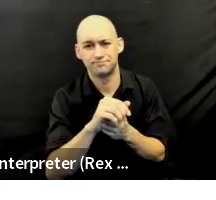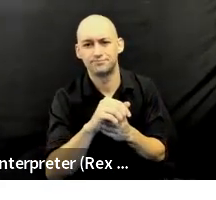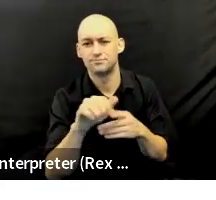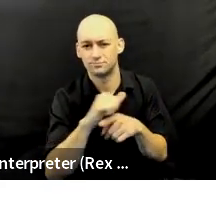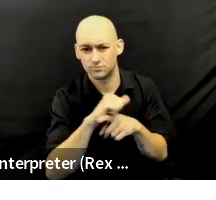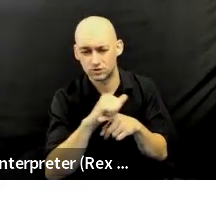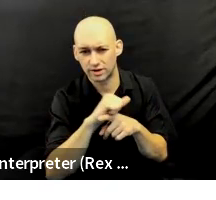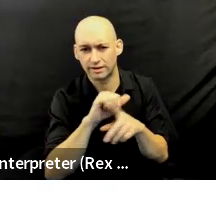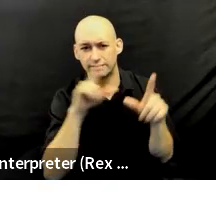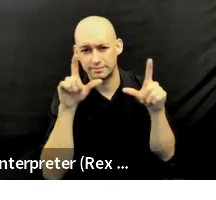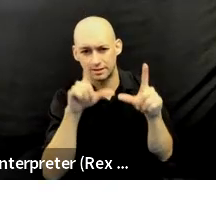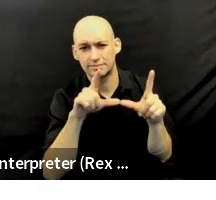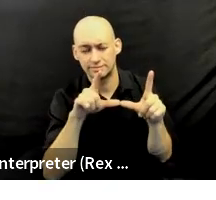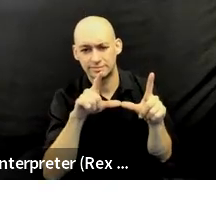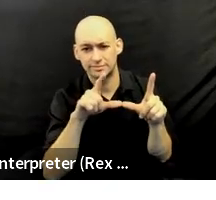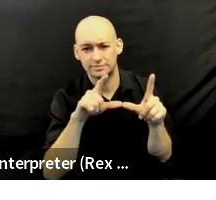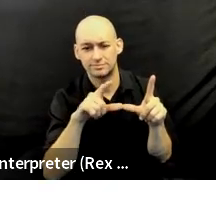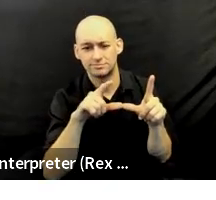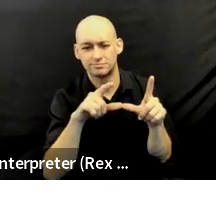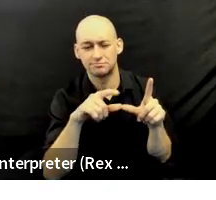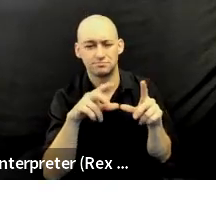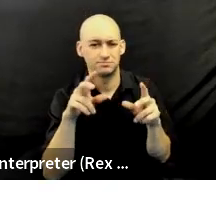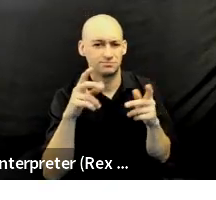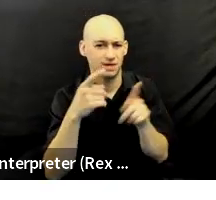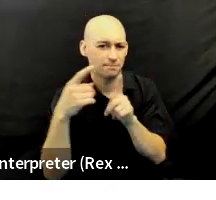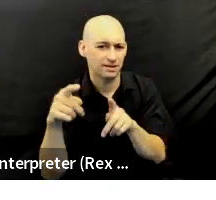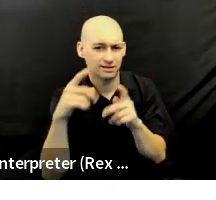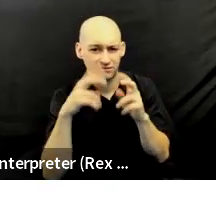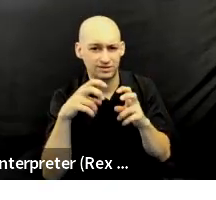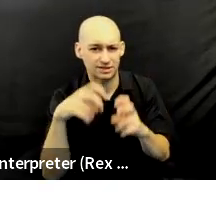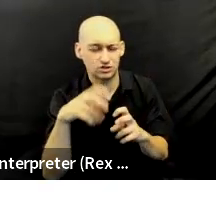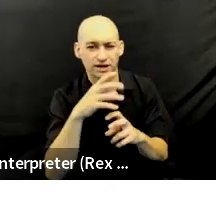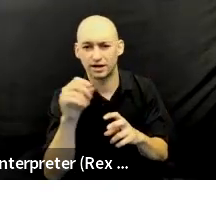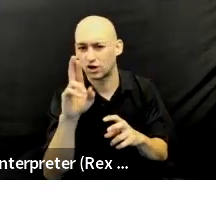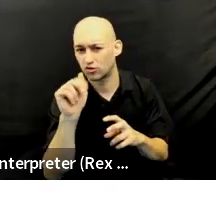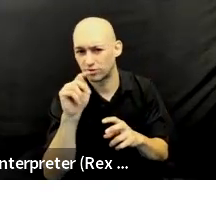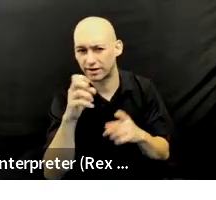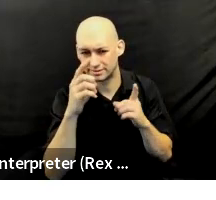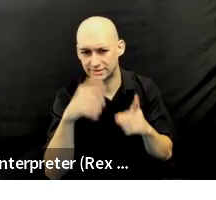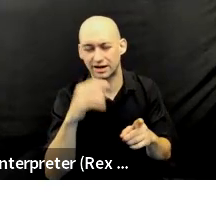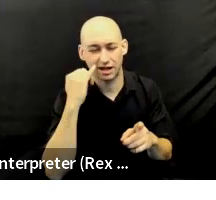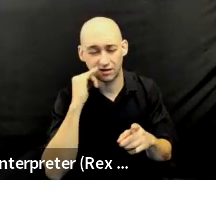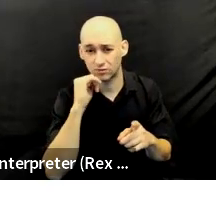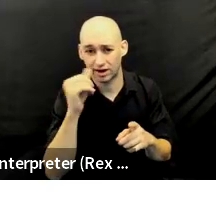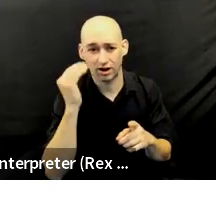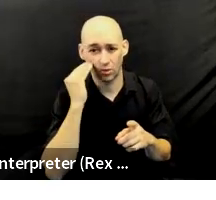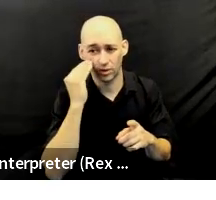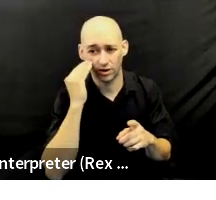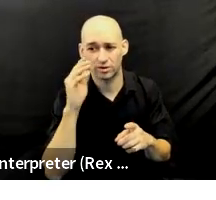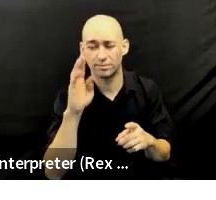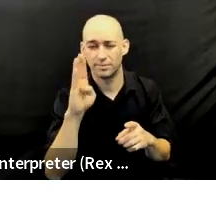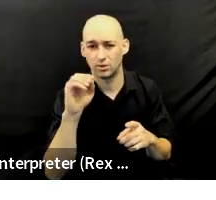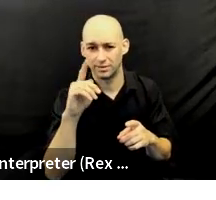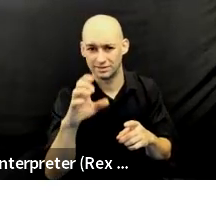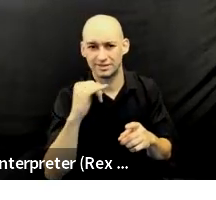training, licensing, incident investigation, and rate determination. If you're not aware, this BOPC